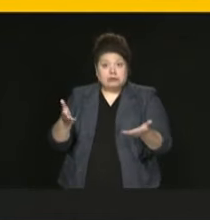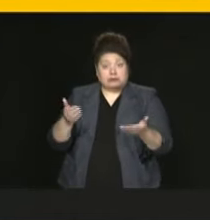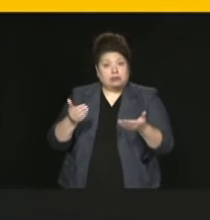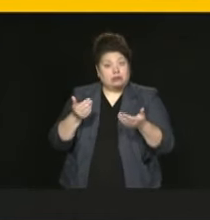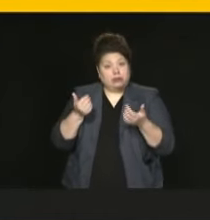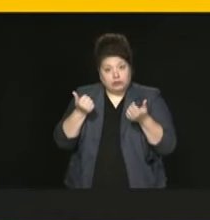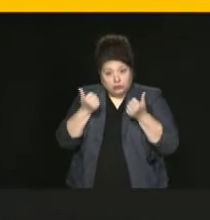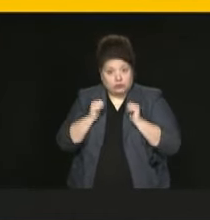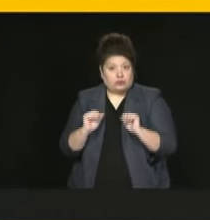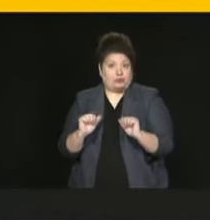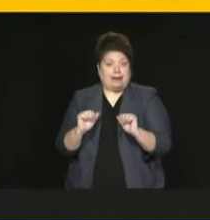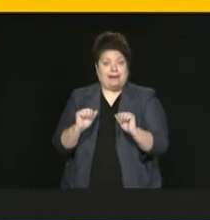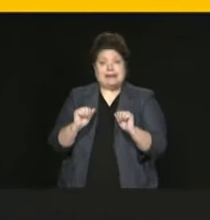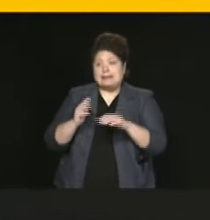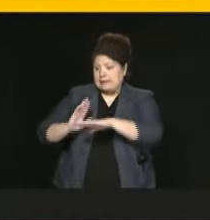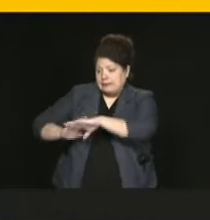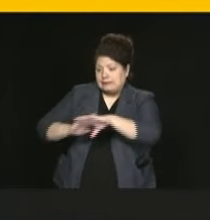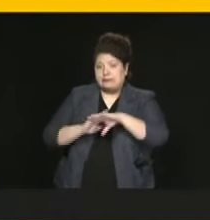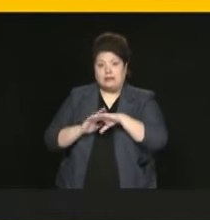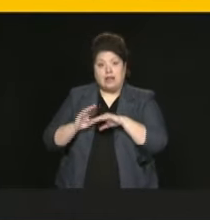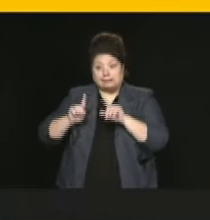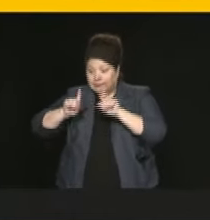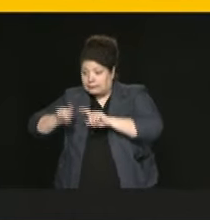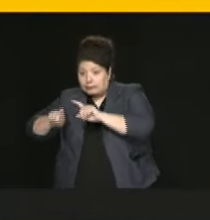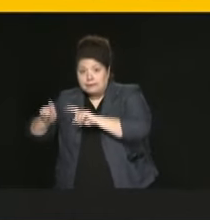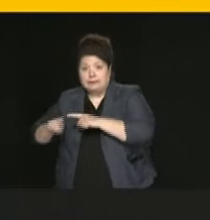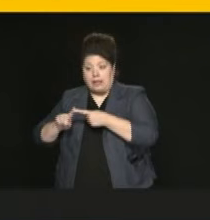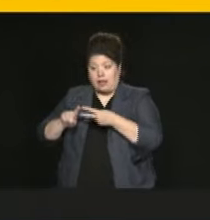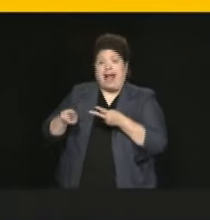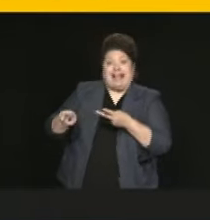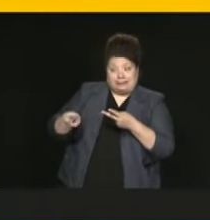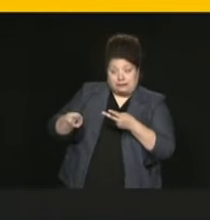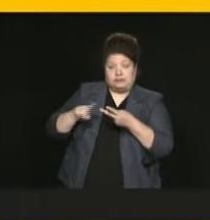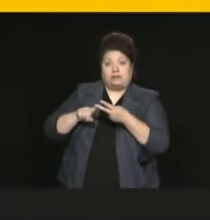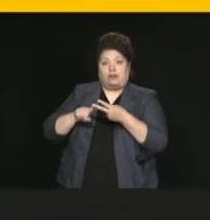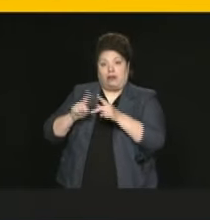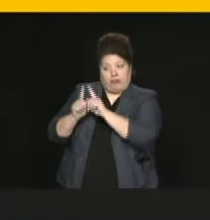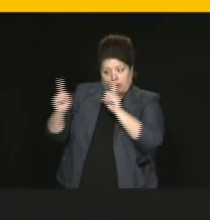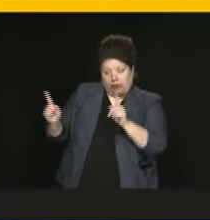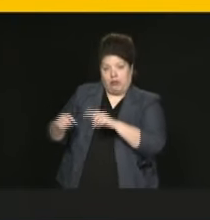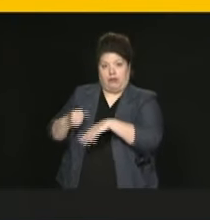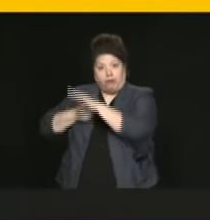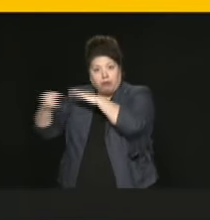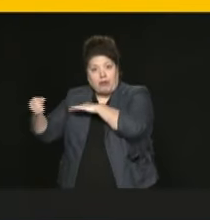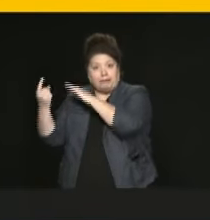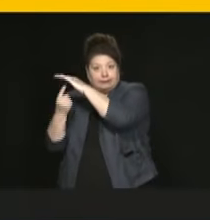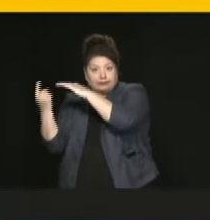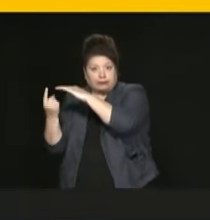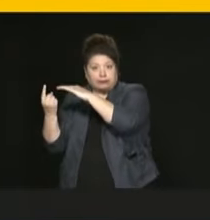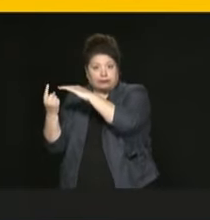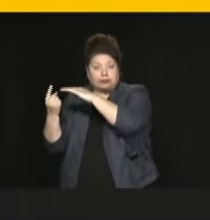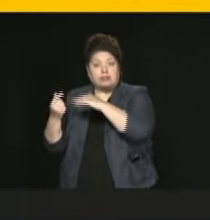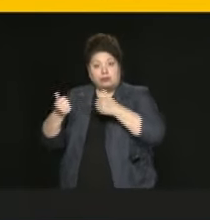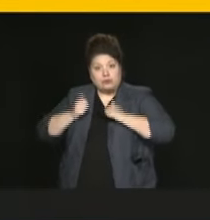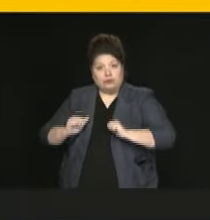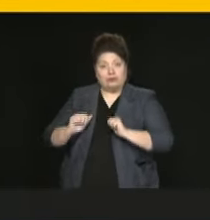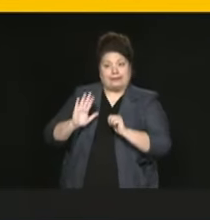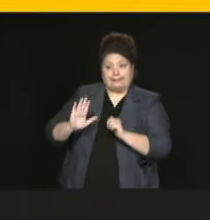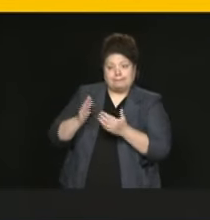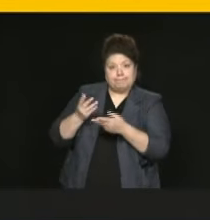test, identify, isolate, and treat people, perhaps sending patients to hospitals as